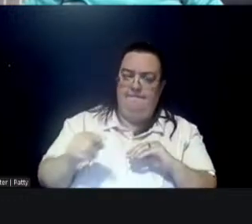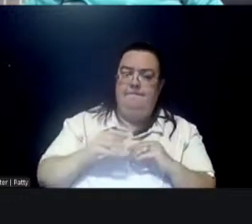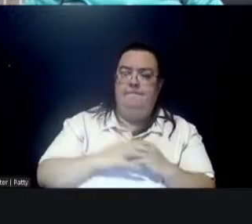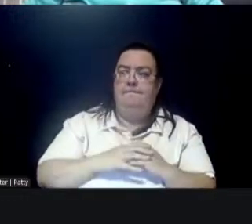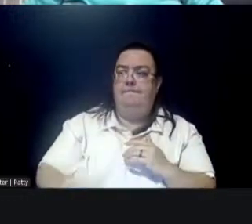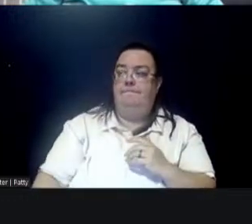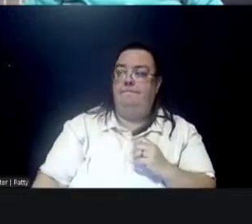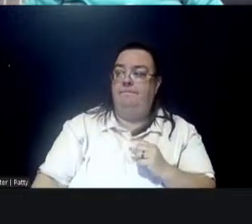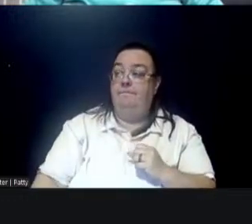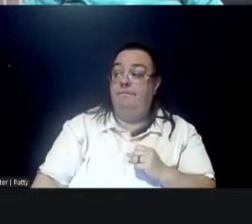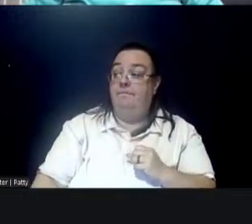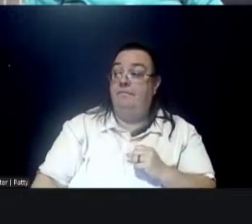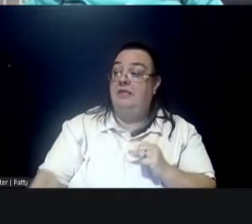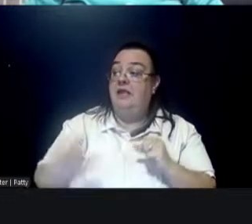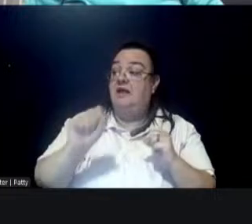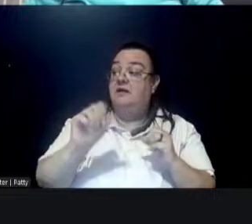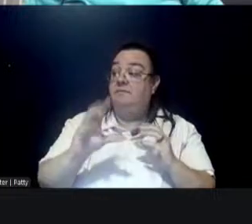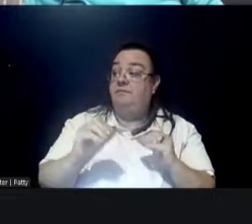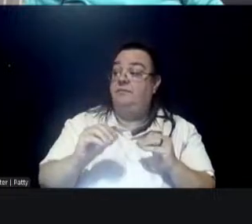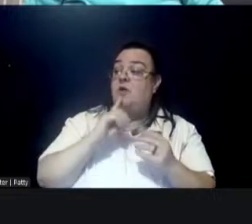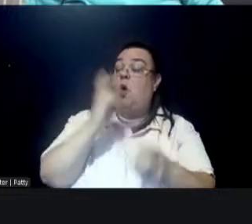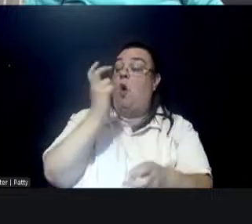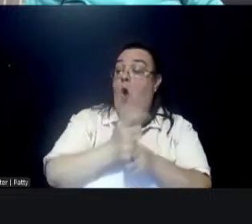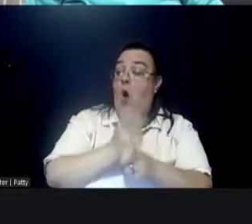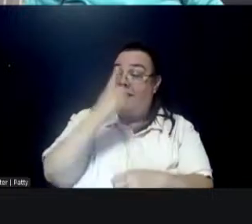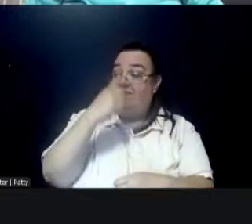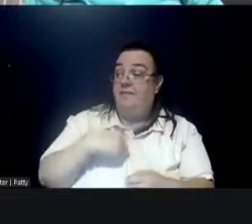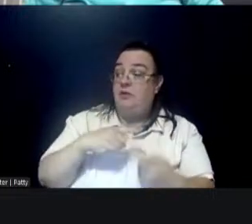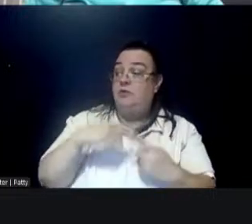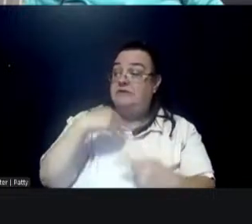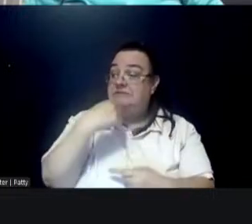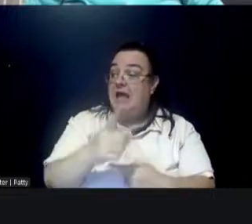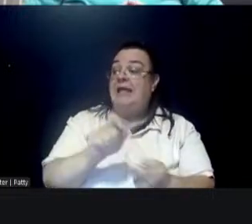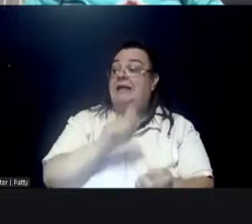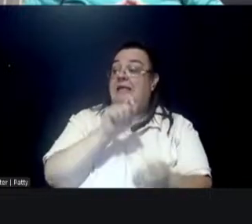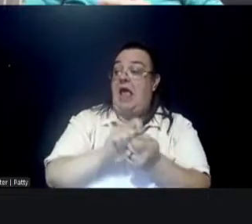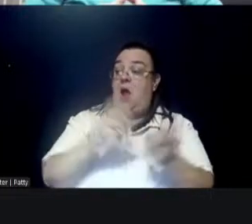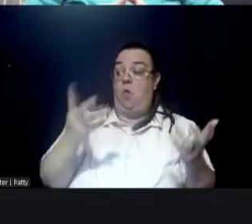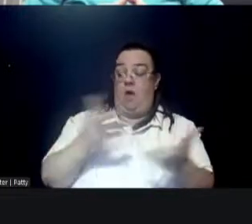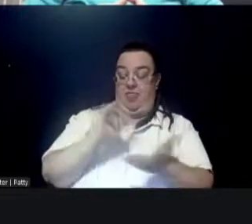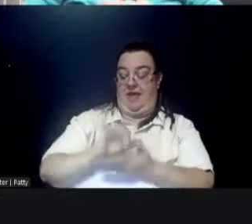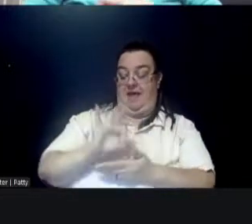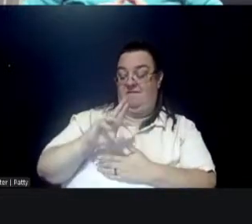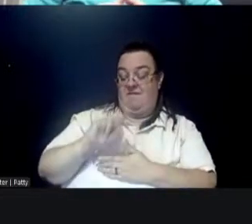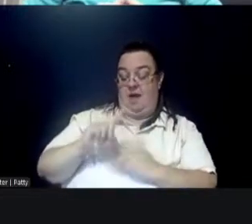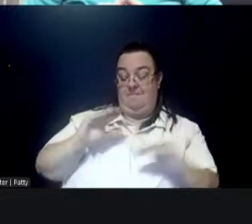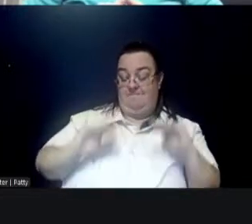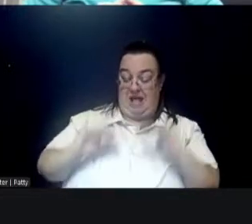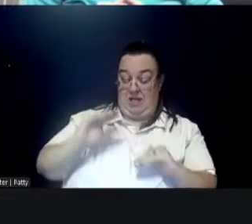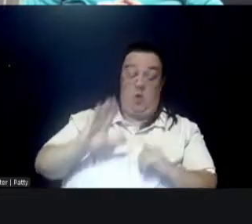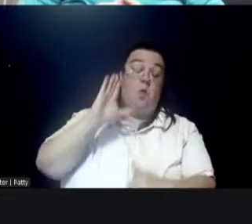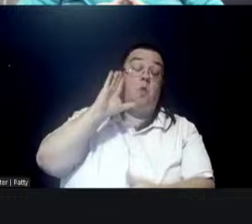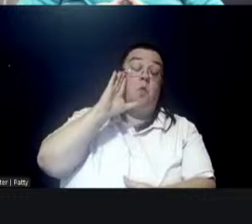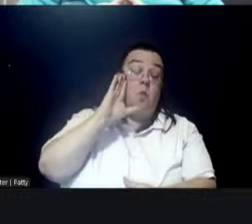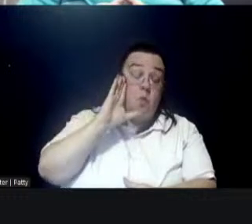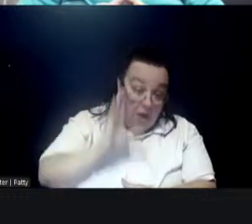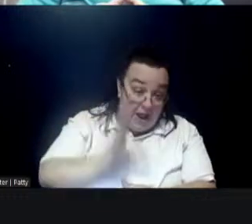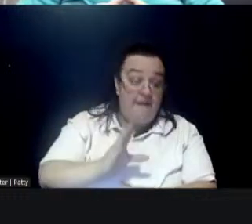So it's hard for me to tell you exactly what that fund balance is going to be at the end